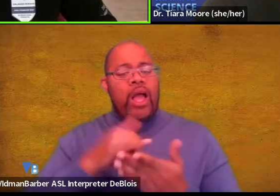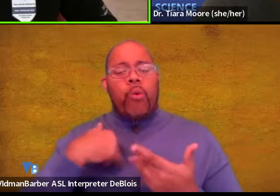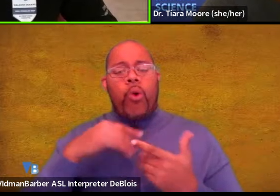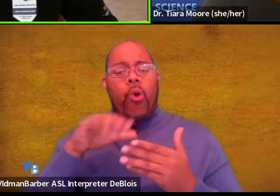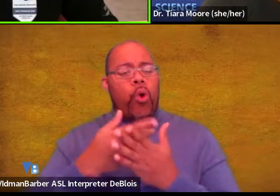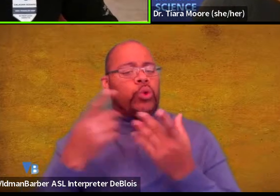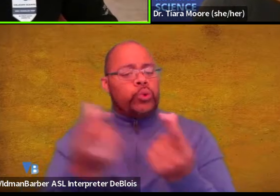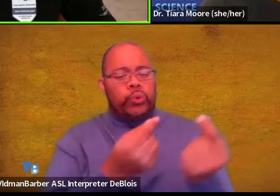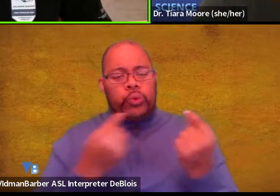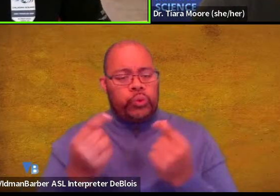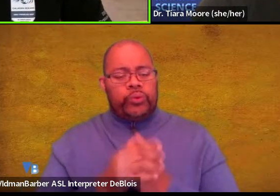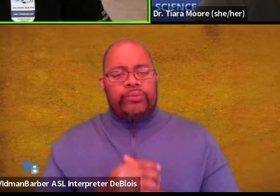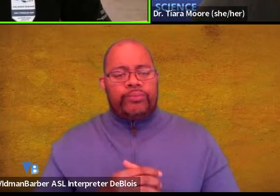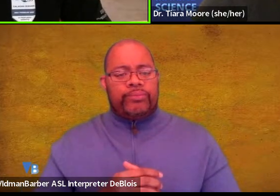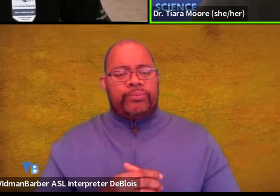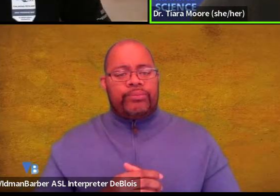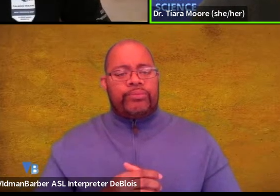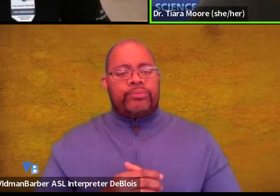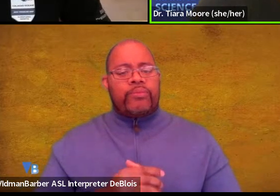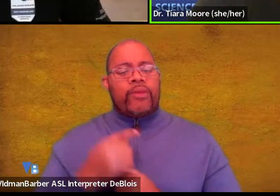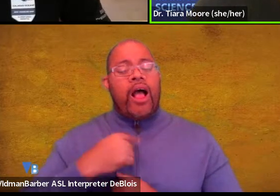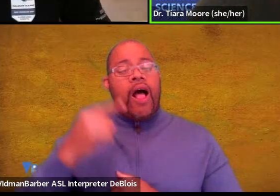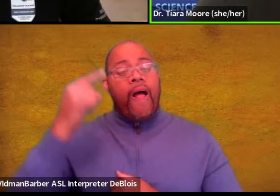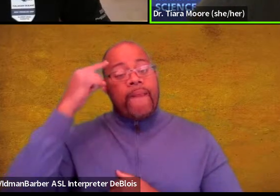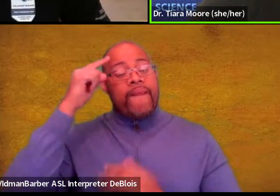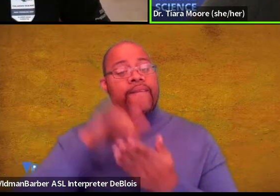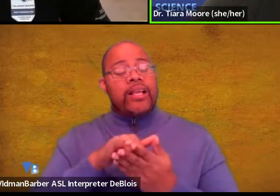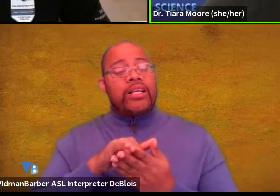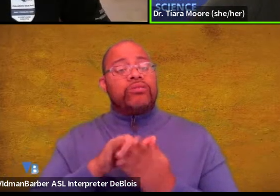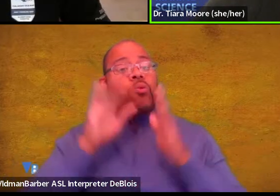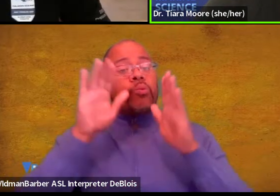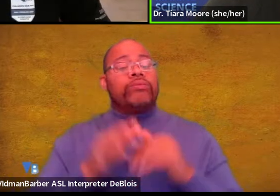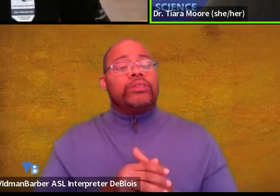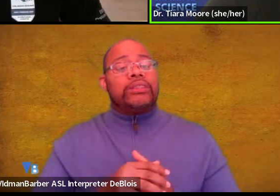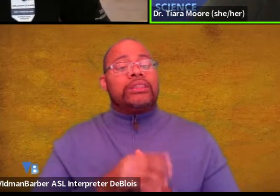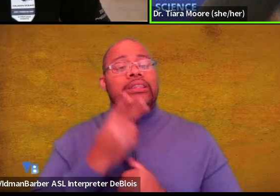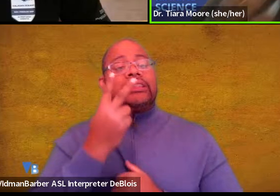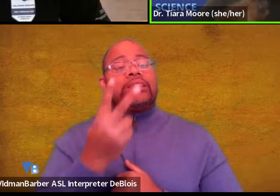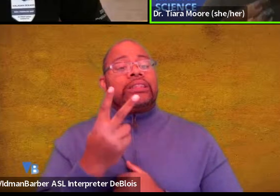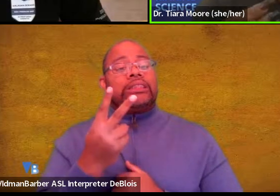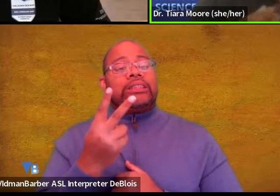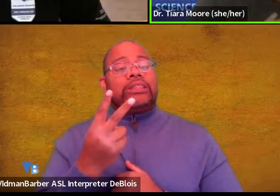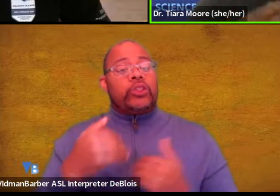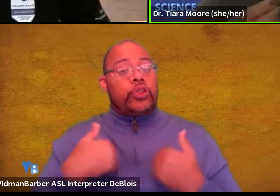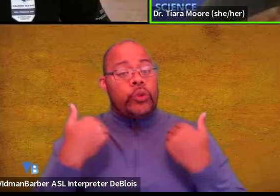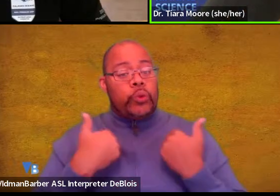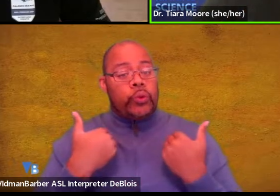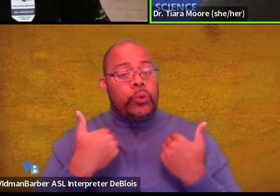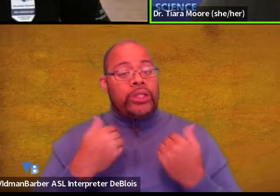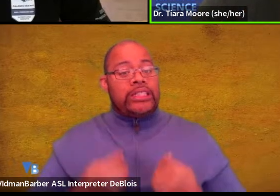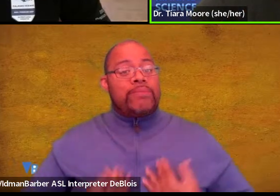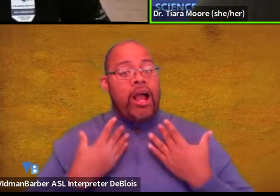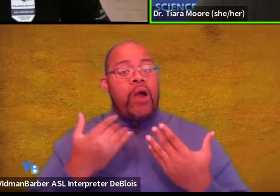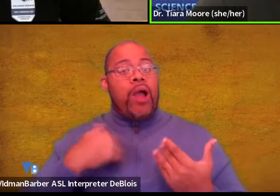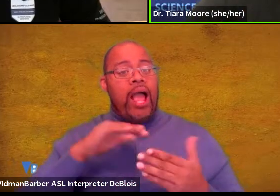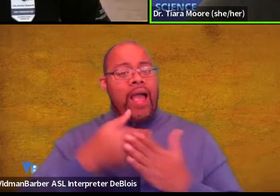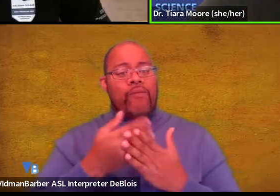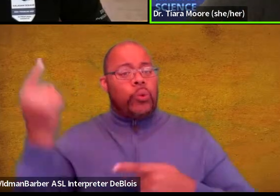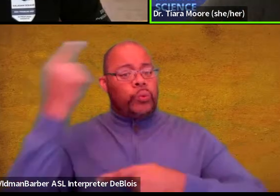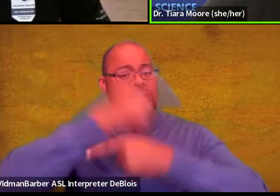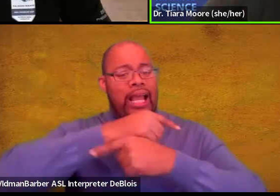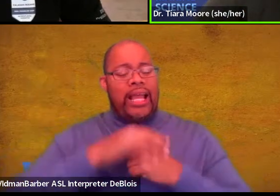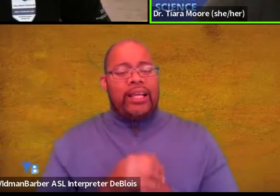doing this. Yeah. No, I think that is great. Like seeing the youth inspired. Like we had a whole